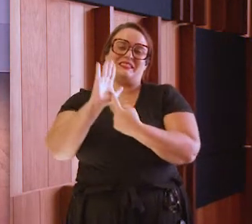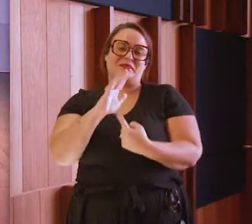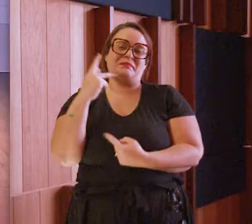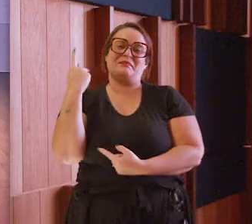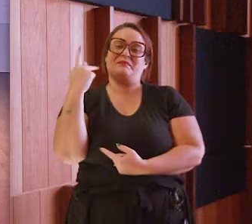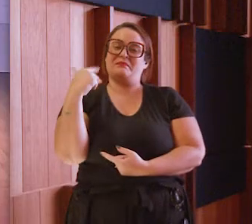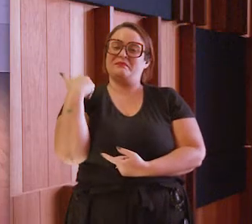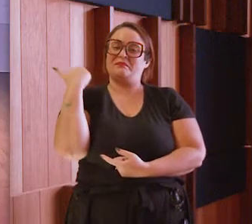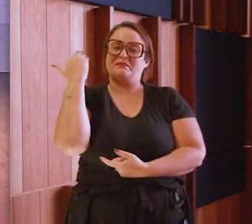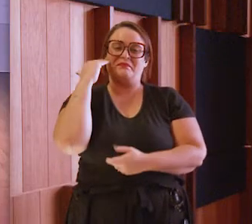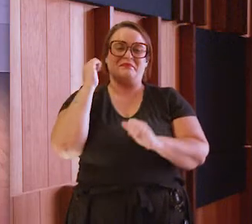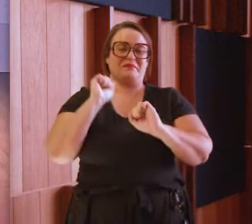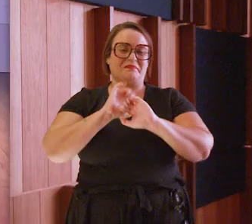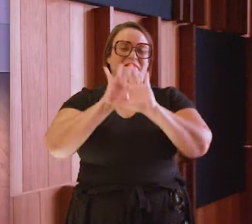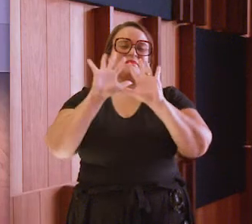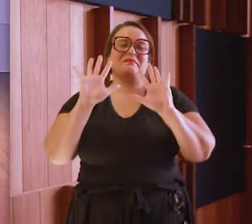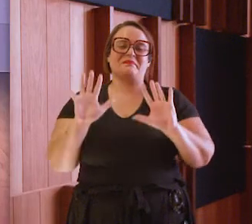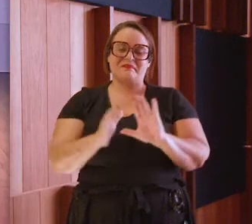for an incredibly complex